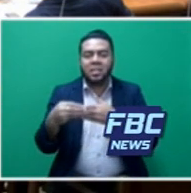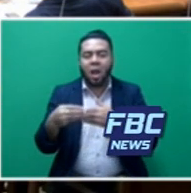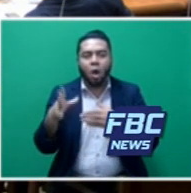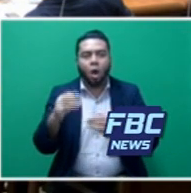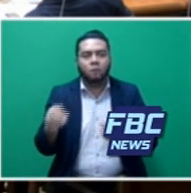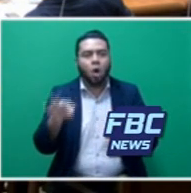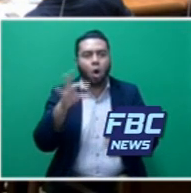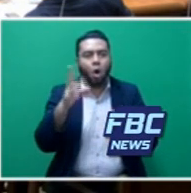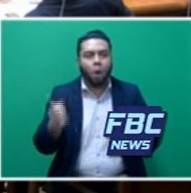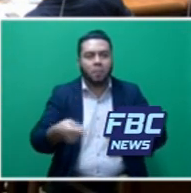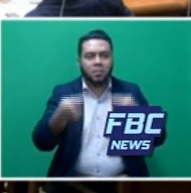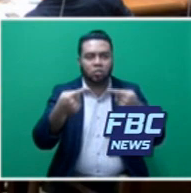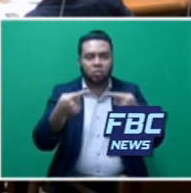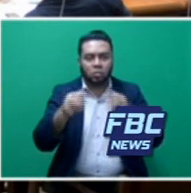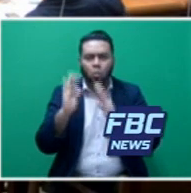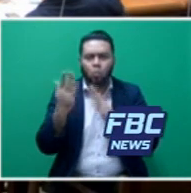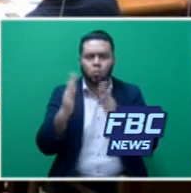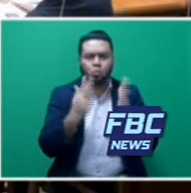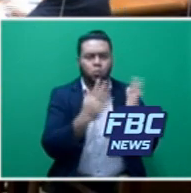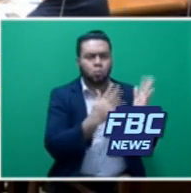Opposition.